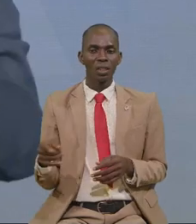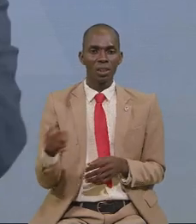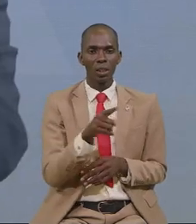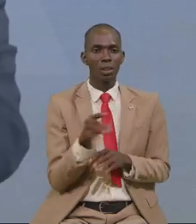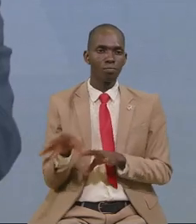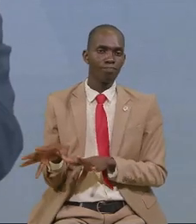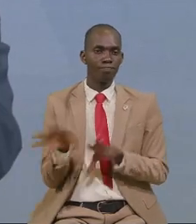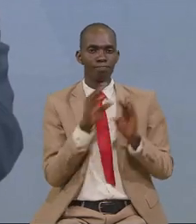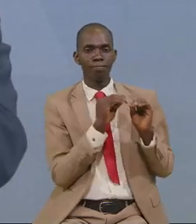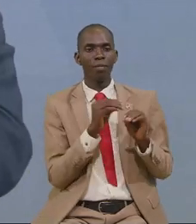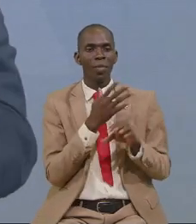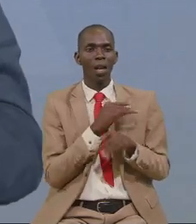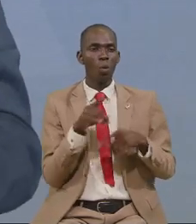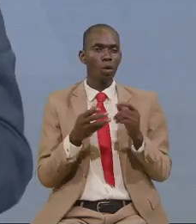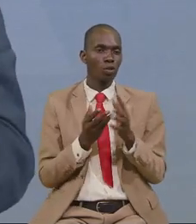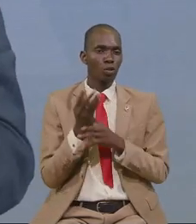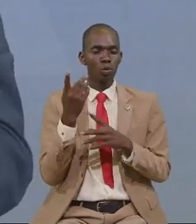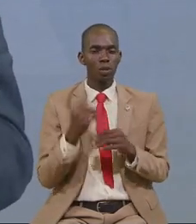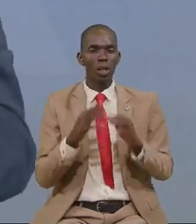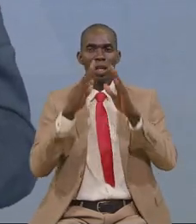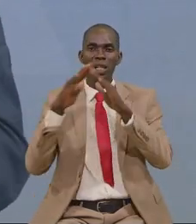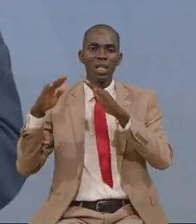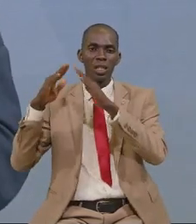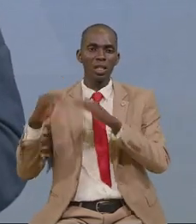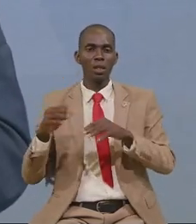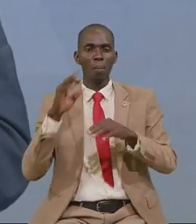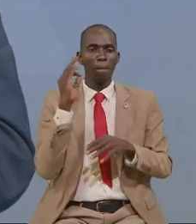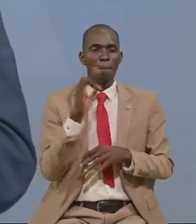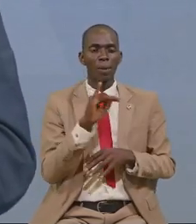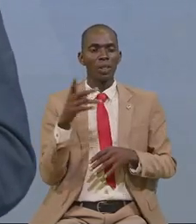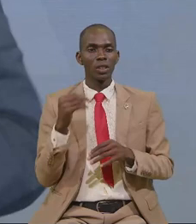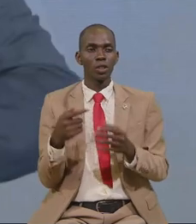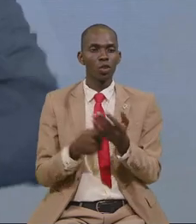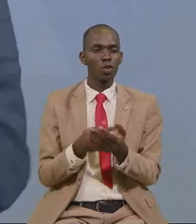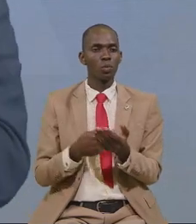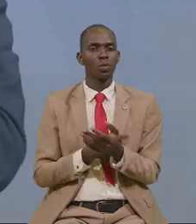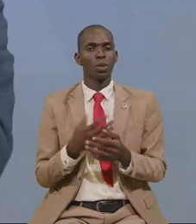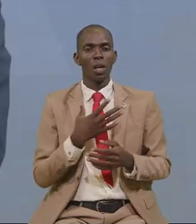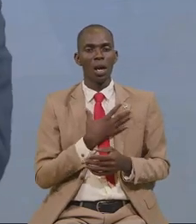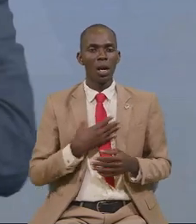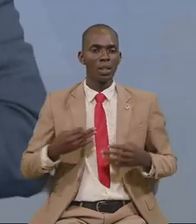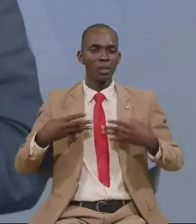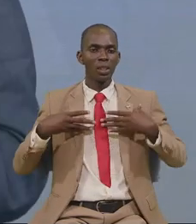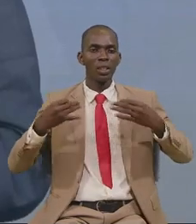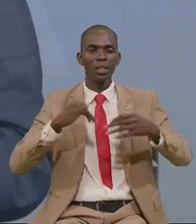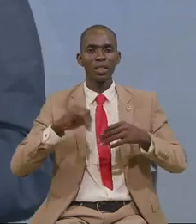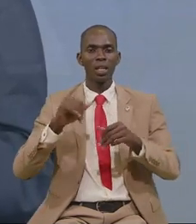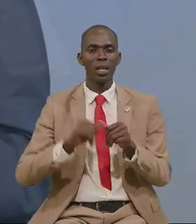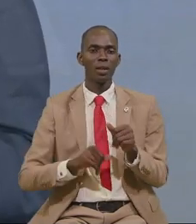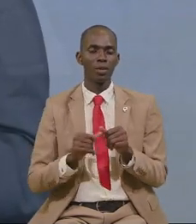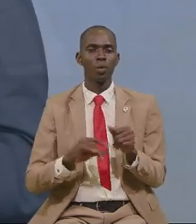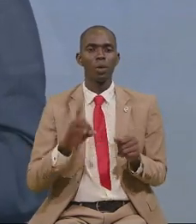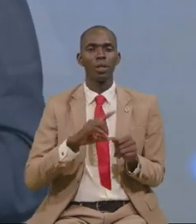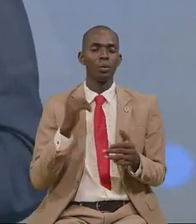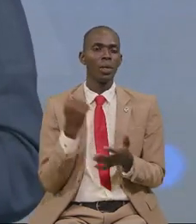and went through the towns preaching the gospel and healing